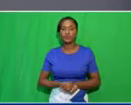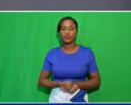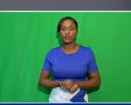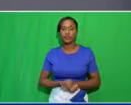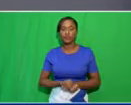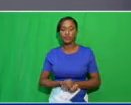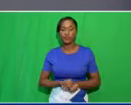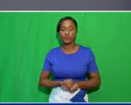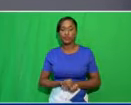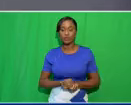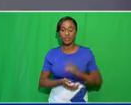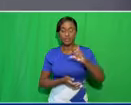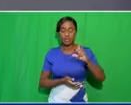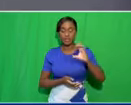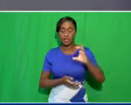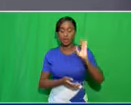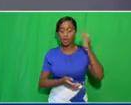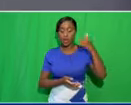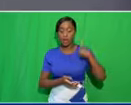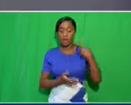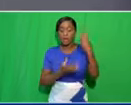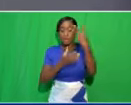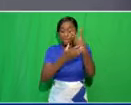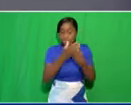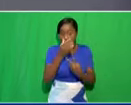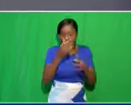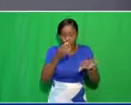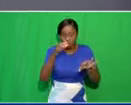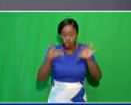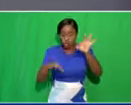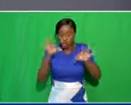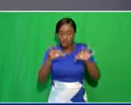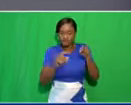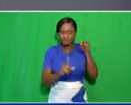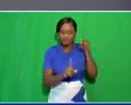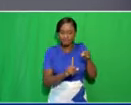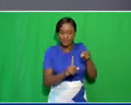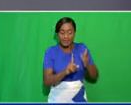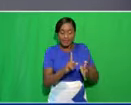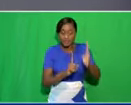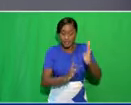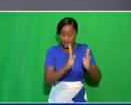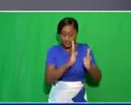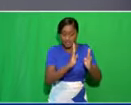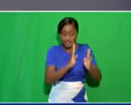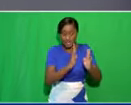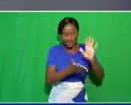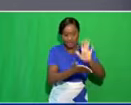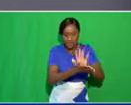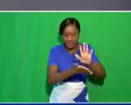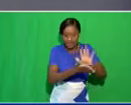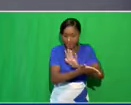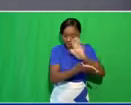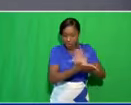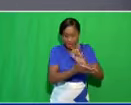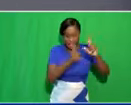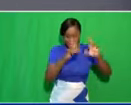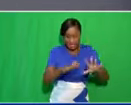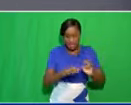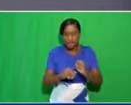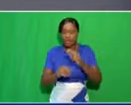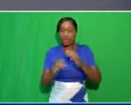have both that face-to-face as well as that online engagement and its